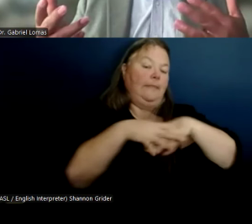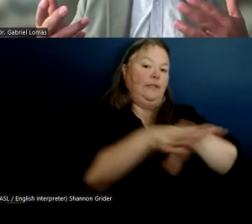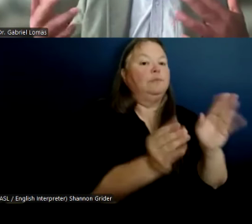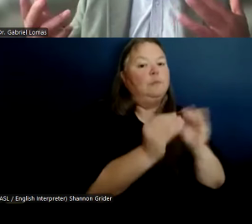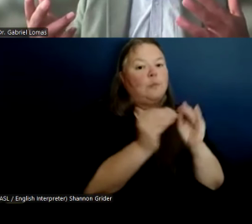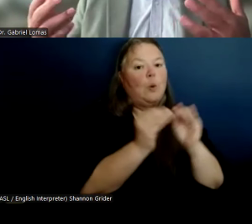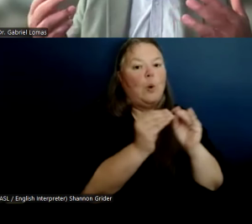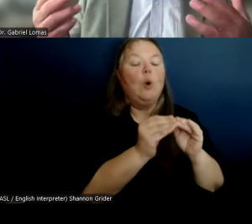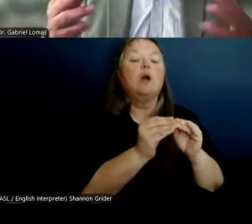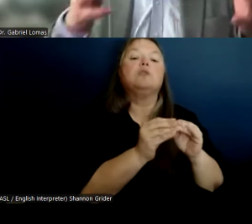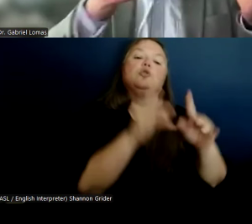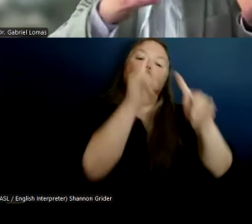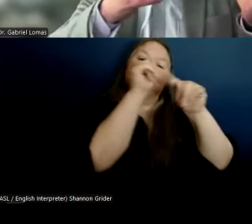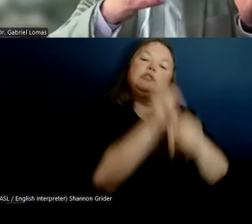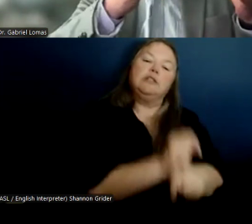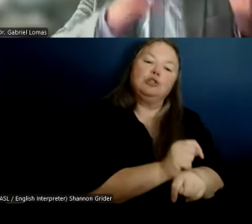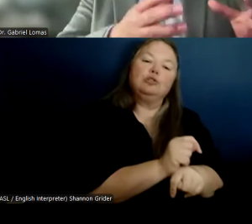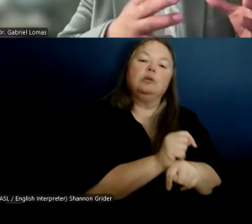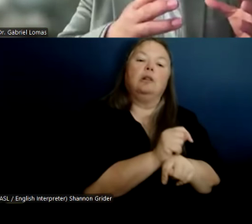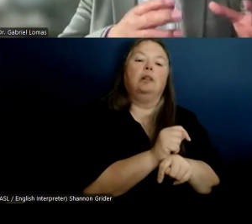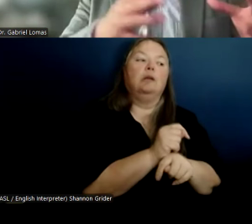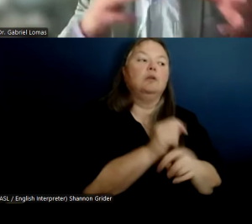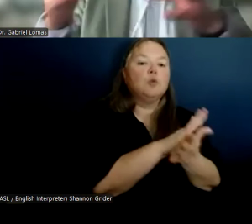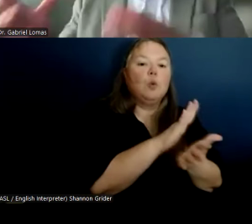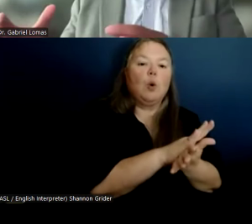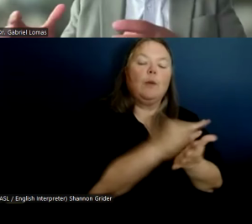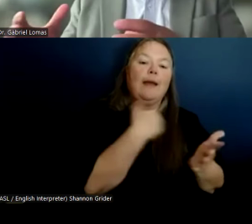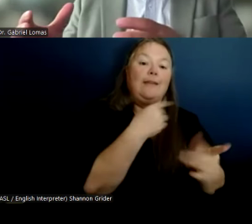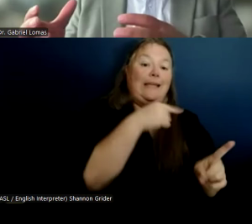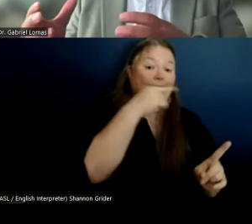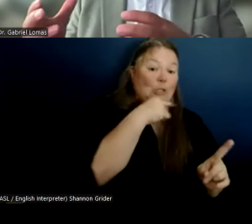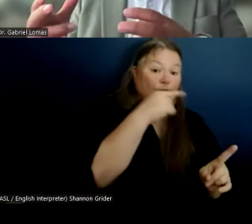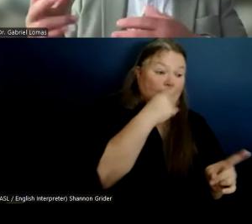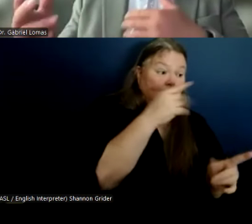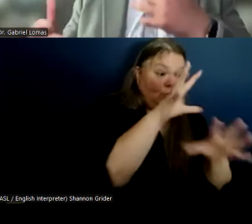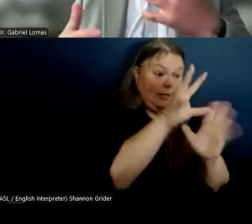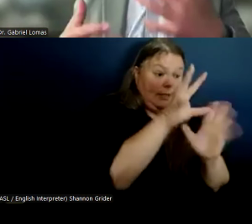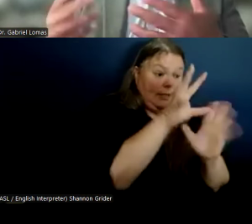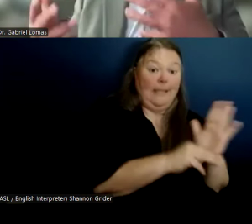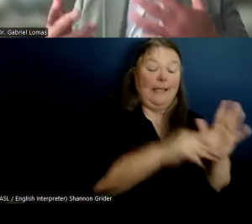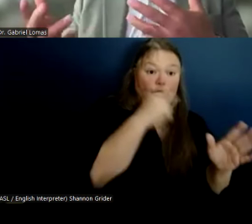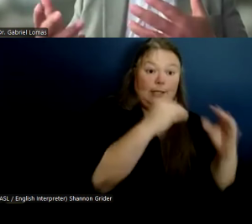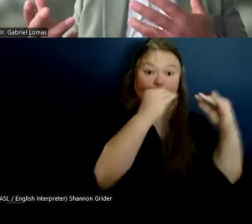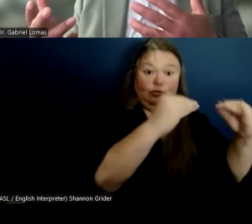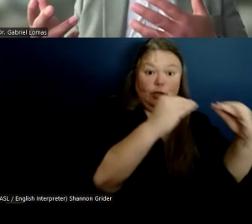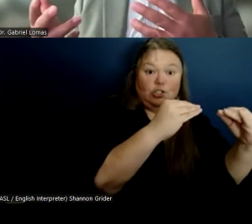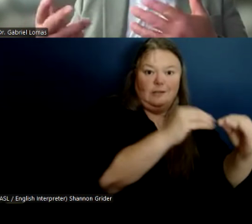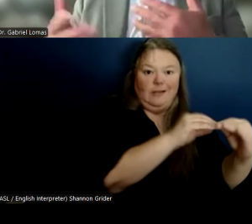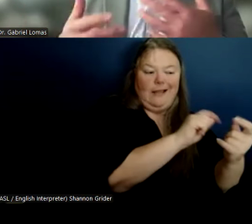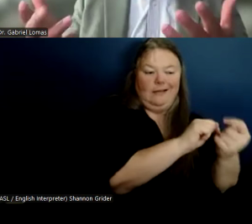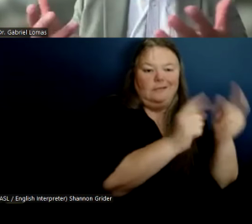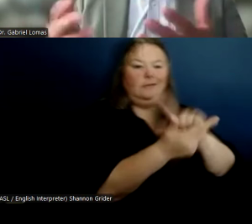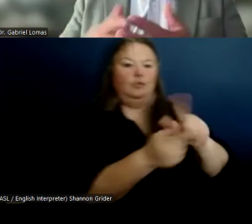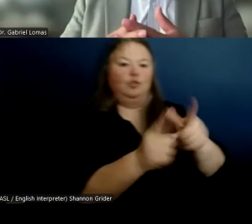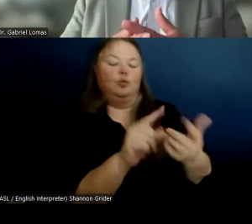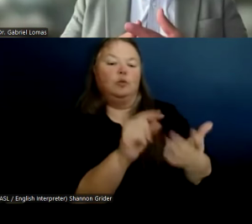you have very traditional models of like we're taking our current curriculum and we're putting it into sign language. But just putting the curriculum into sign language